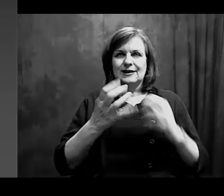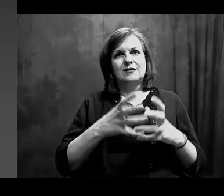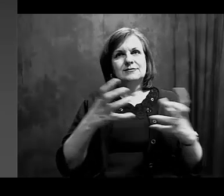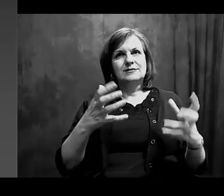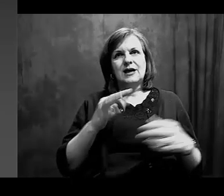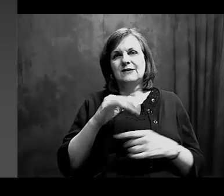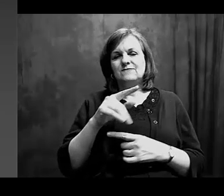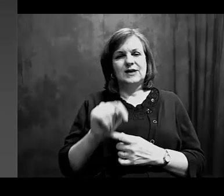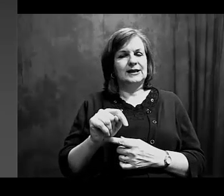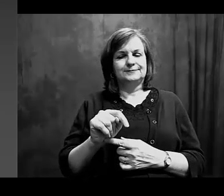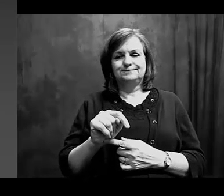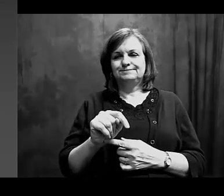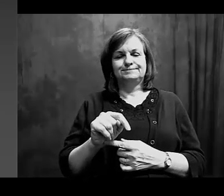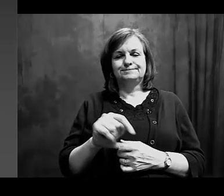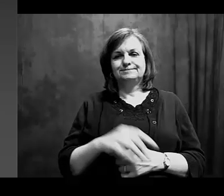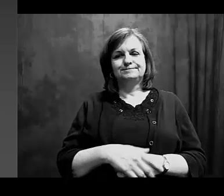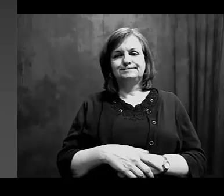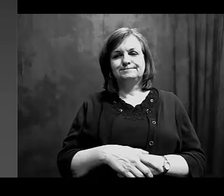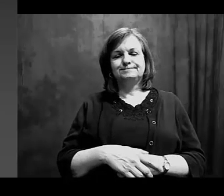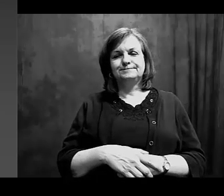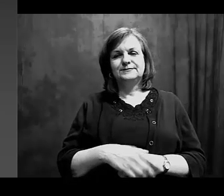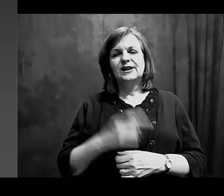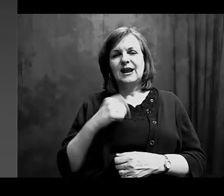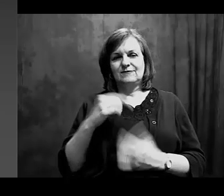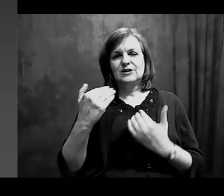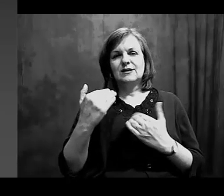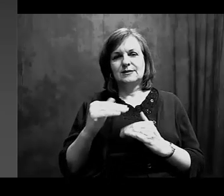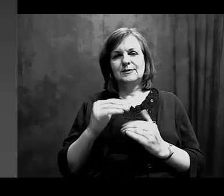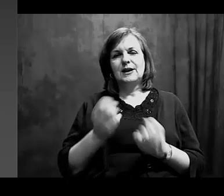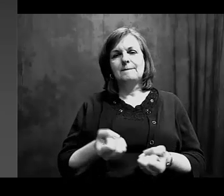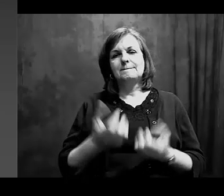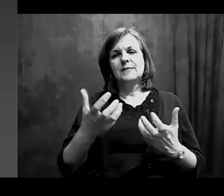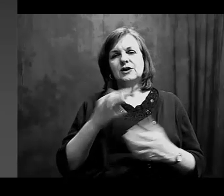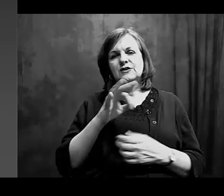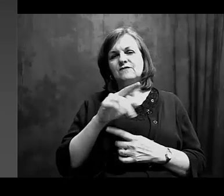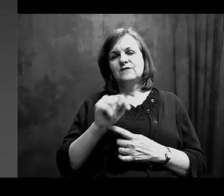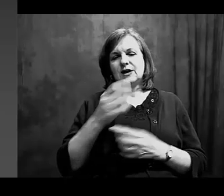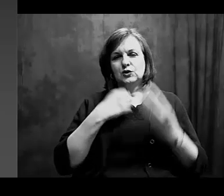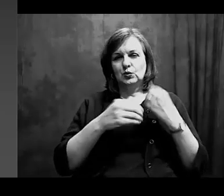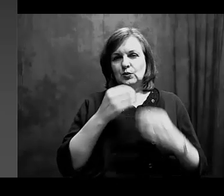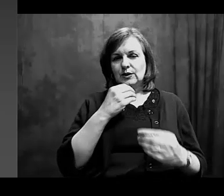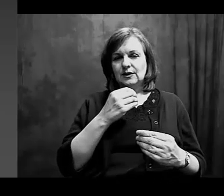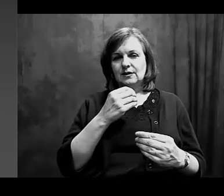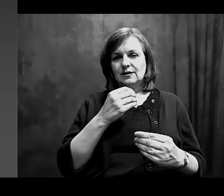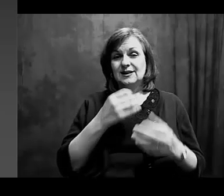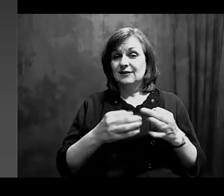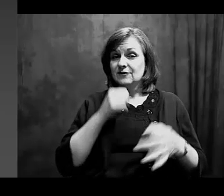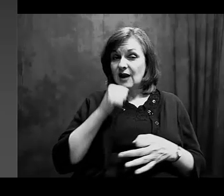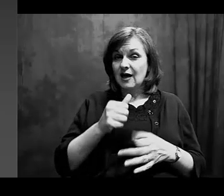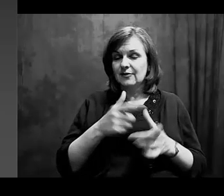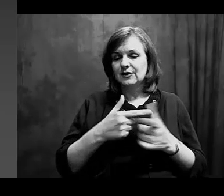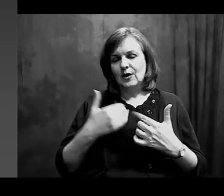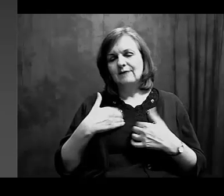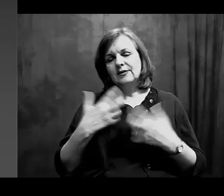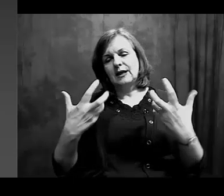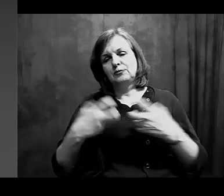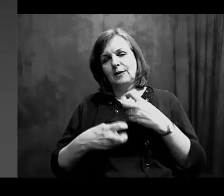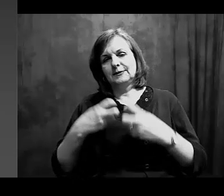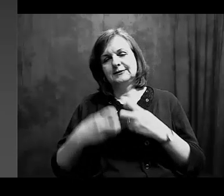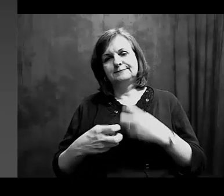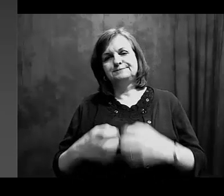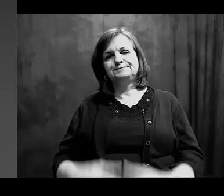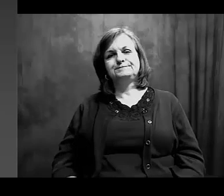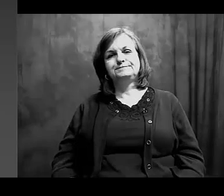have gallbladder issues, if you eat fatty foods, you actually have a gallbladder attack because